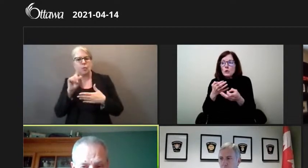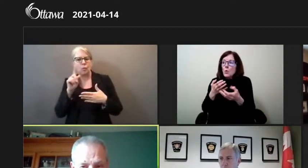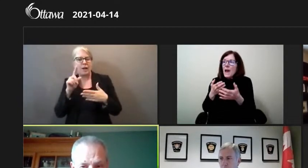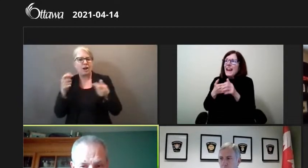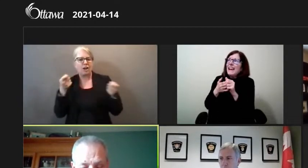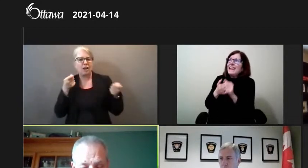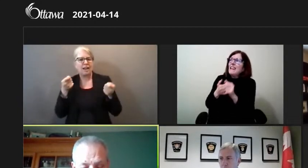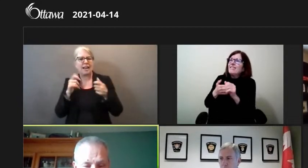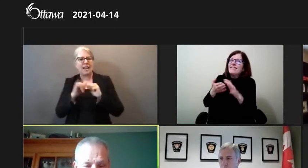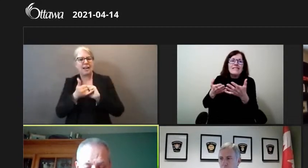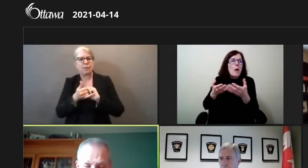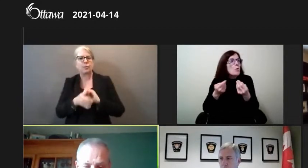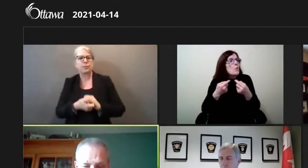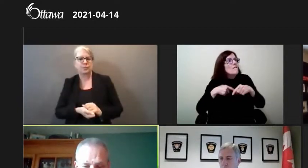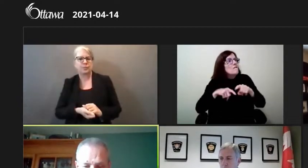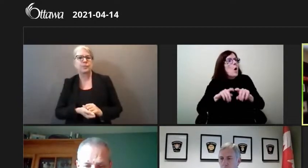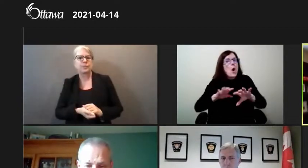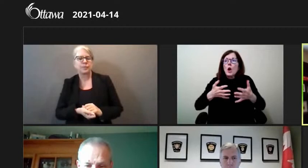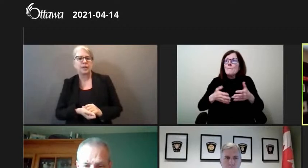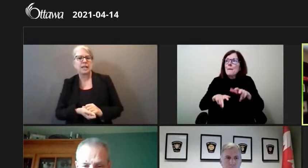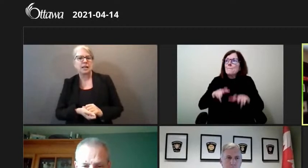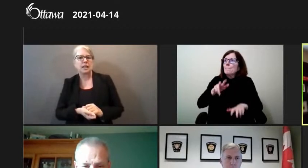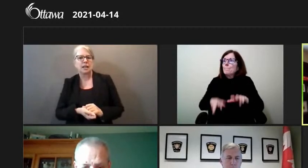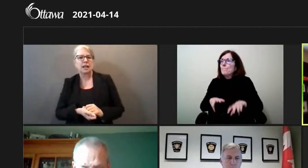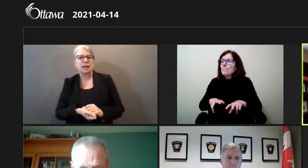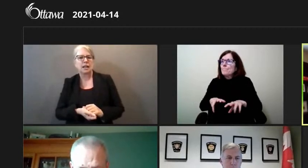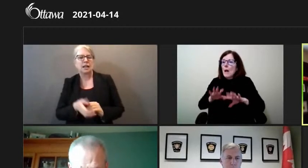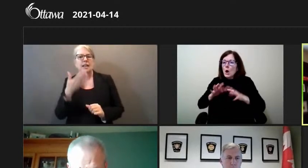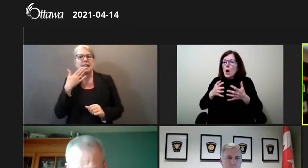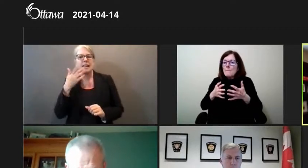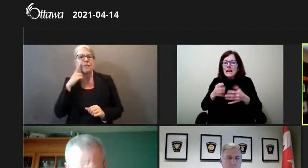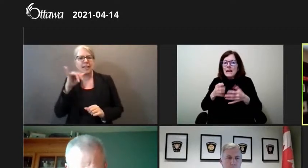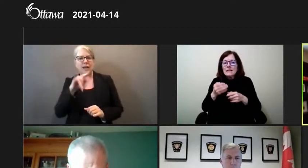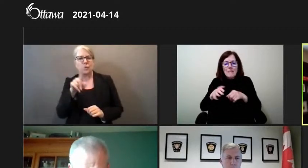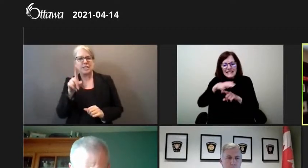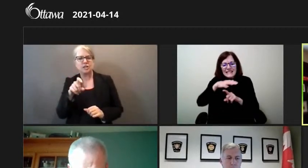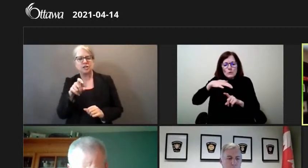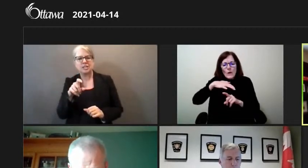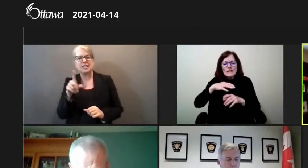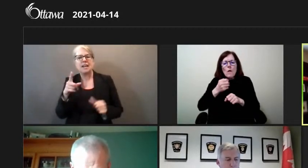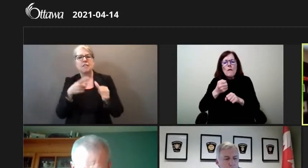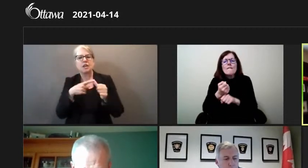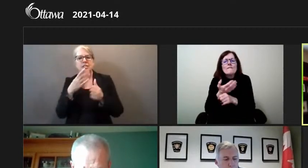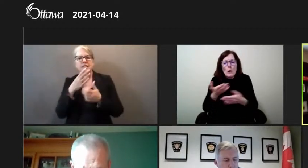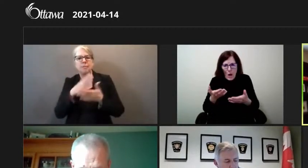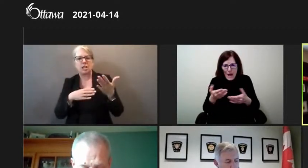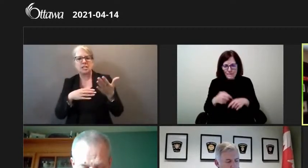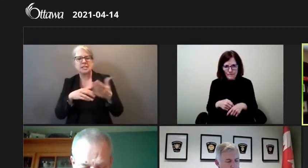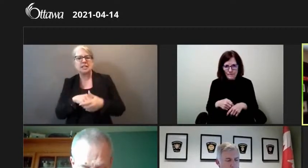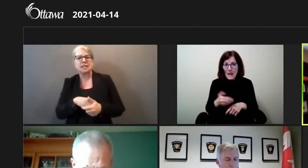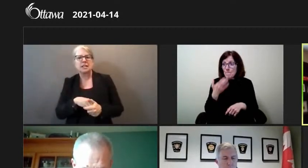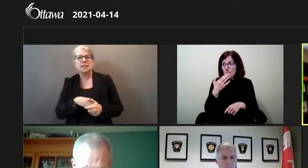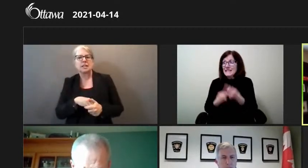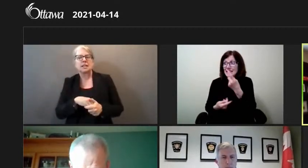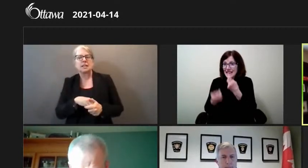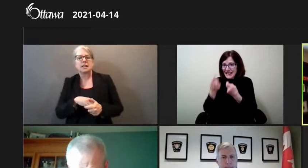this. Yeah, no, thanks for that question. I mean, I guess the first part would be to